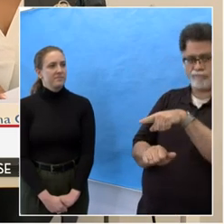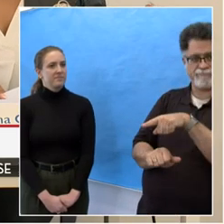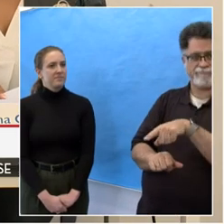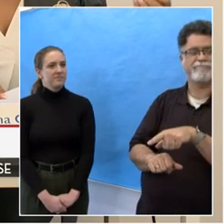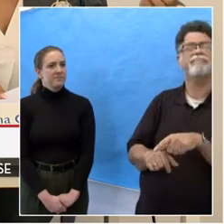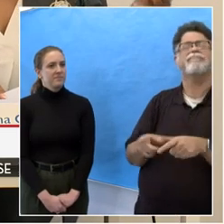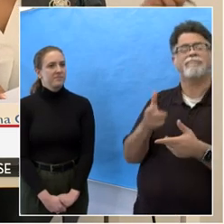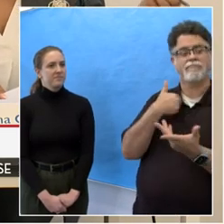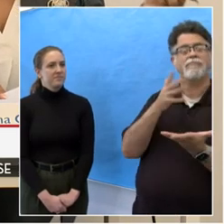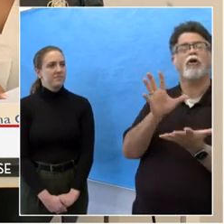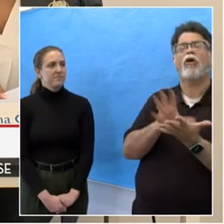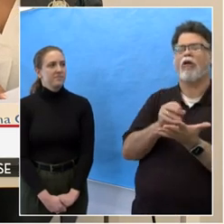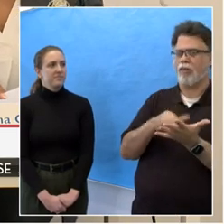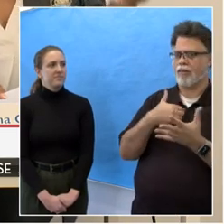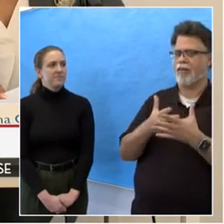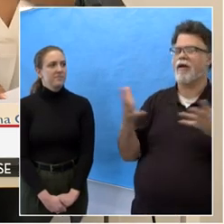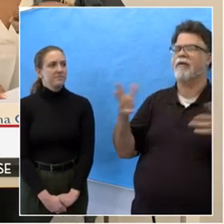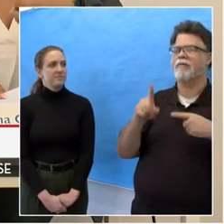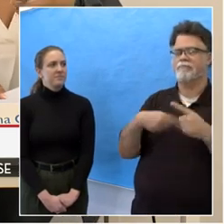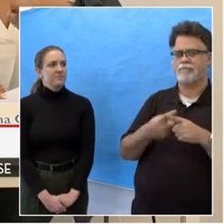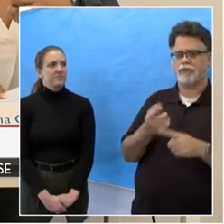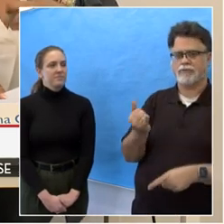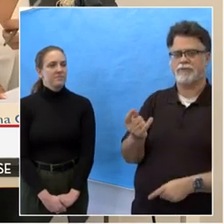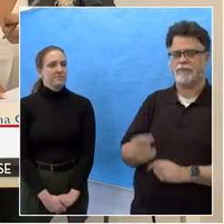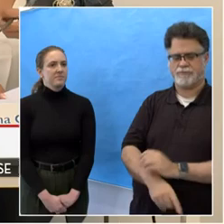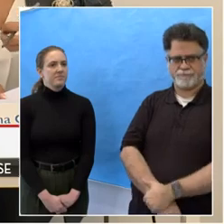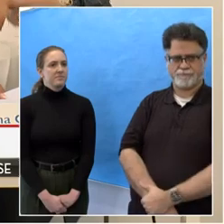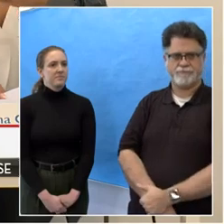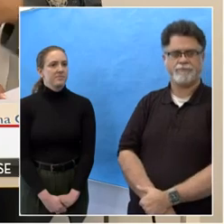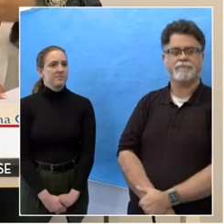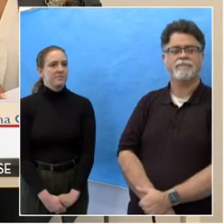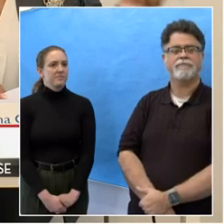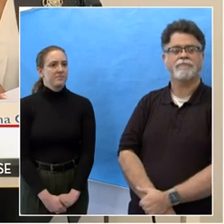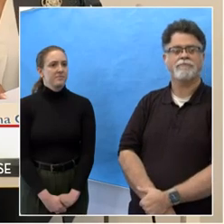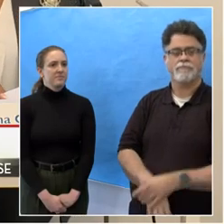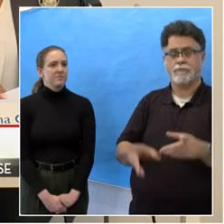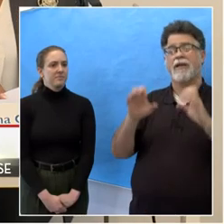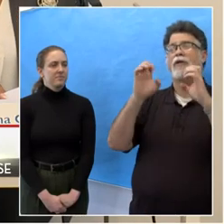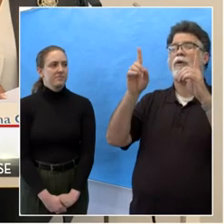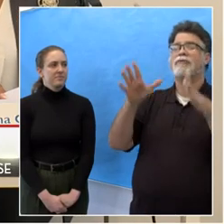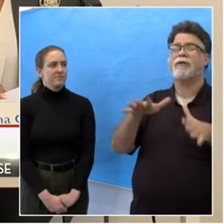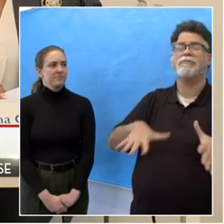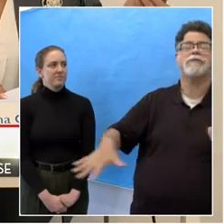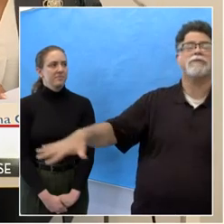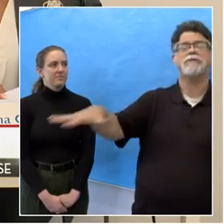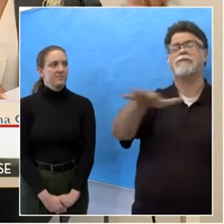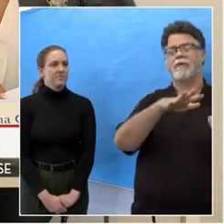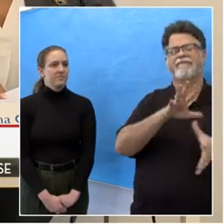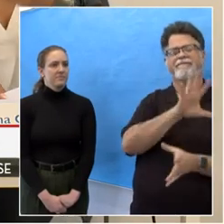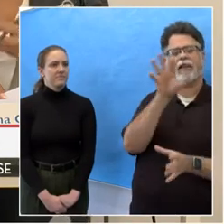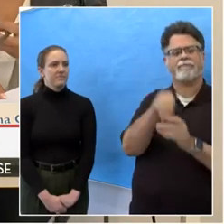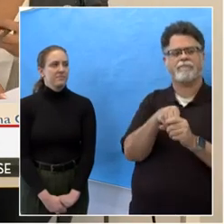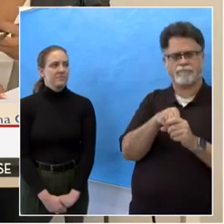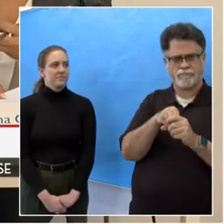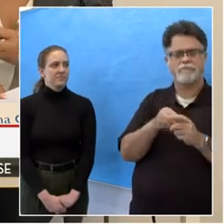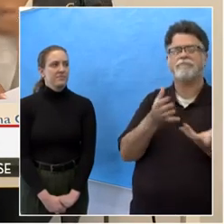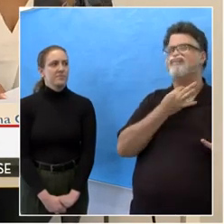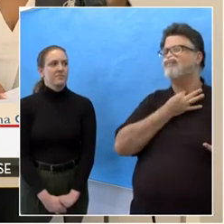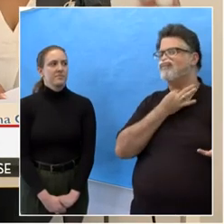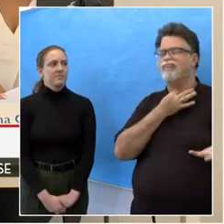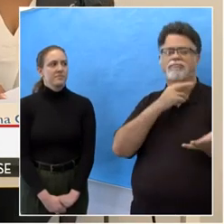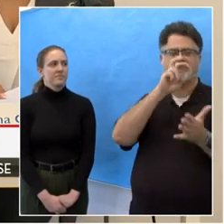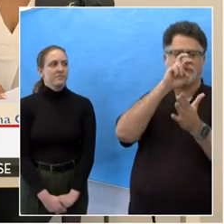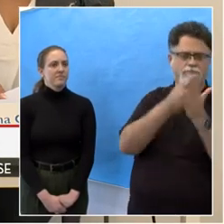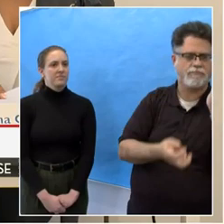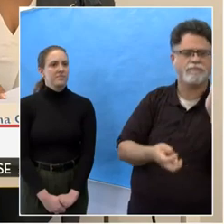for our educators, which tells us that these recommendations will be welcomed across our system, because educators have already shown us to the